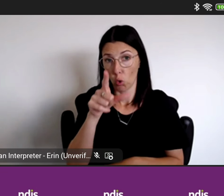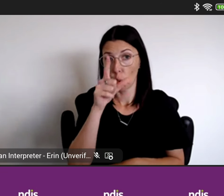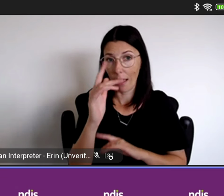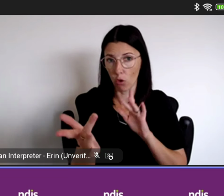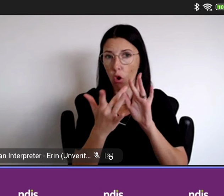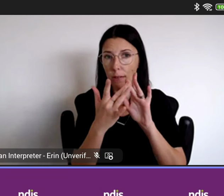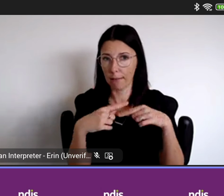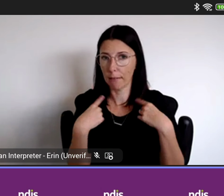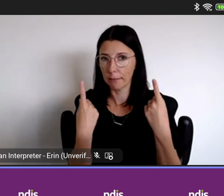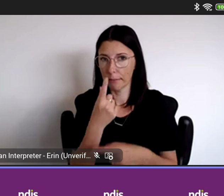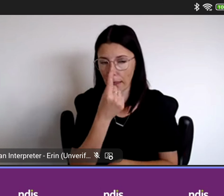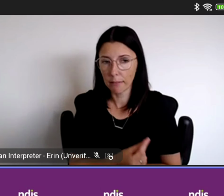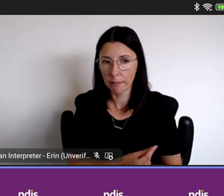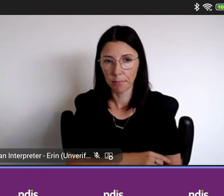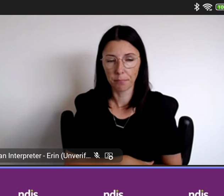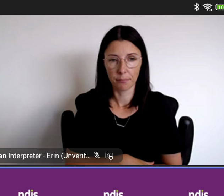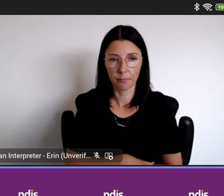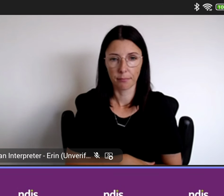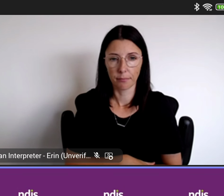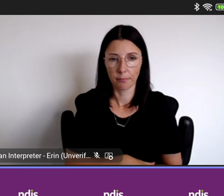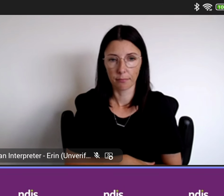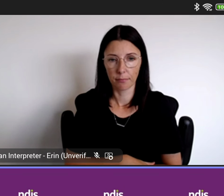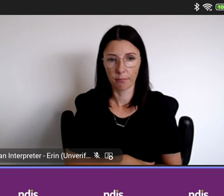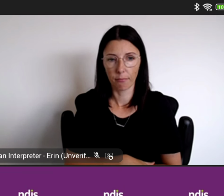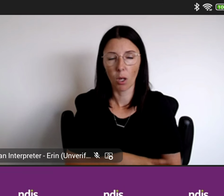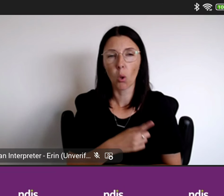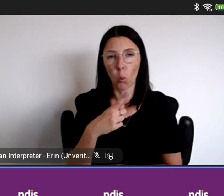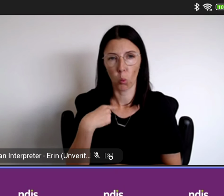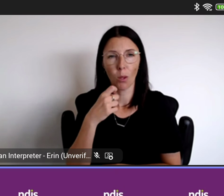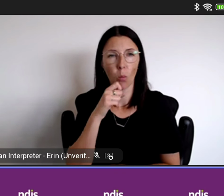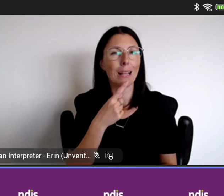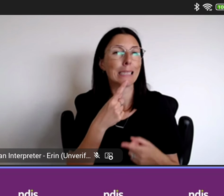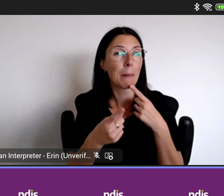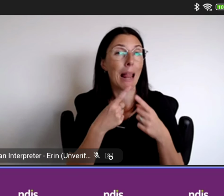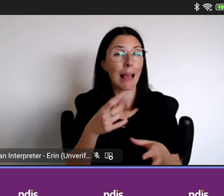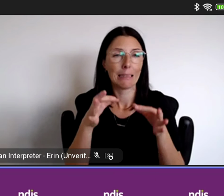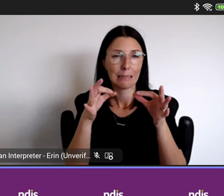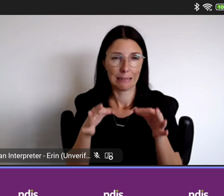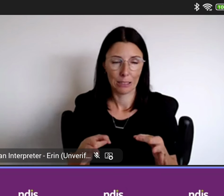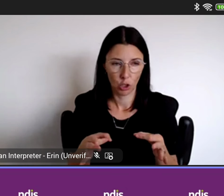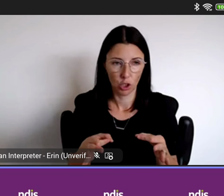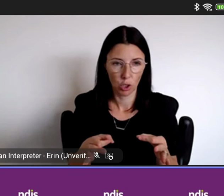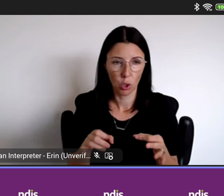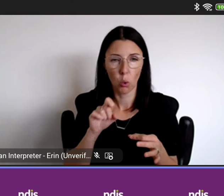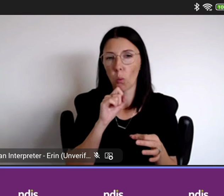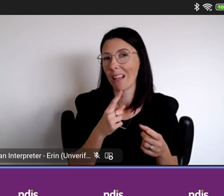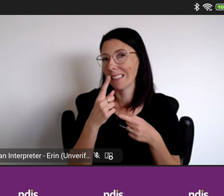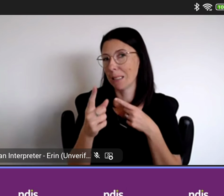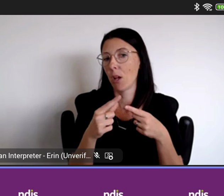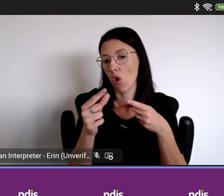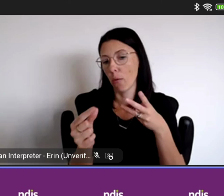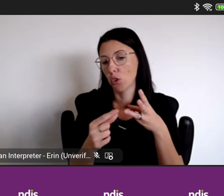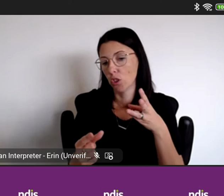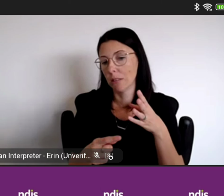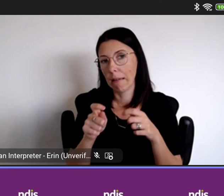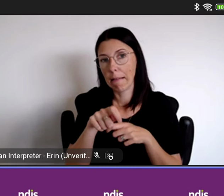us. We can help explain our decision and what your options or next steps might